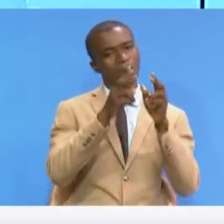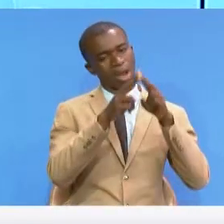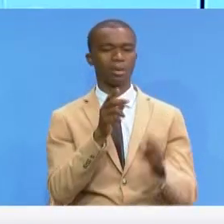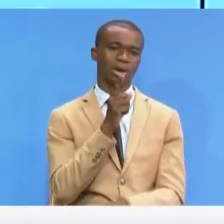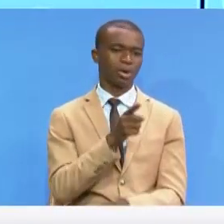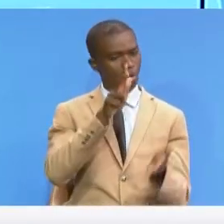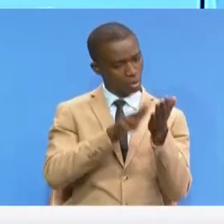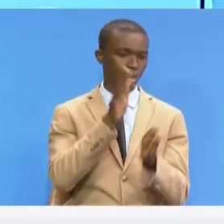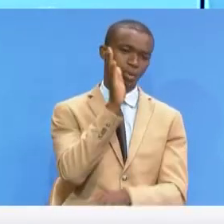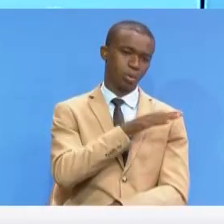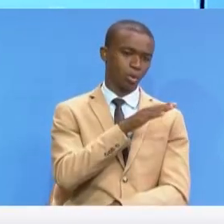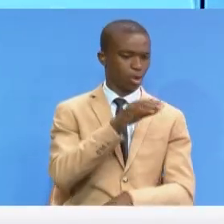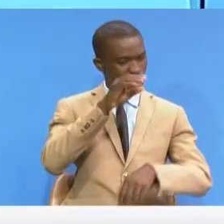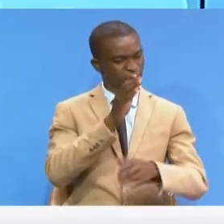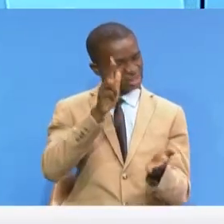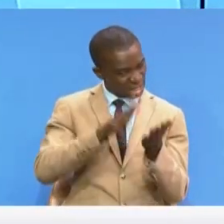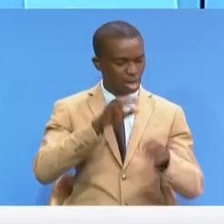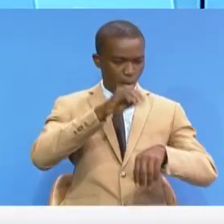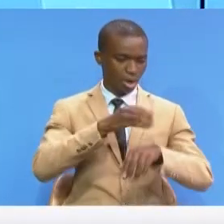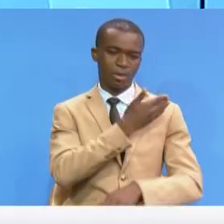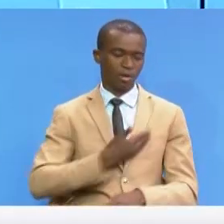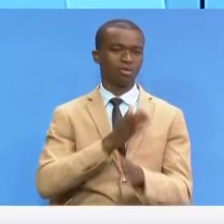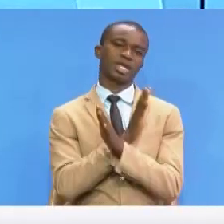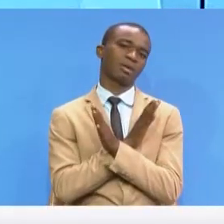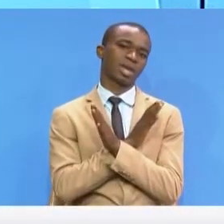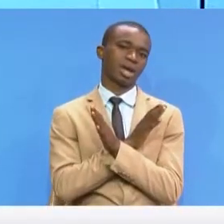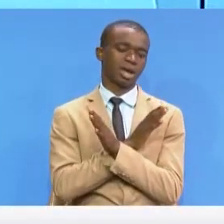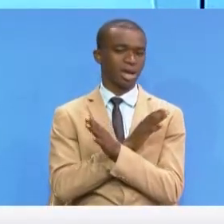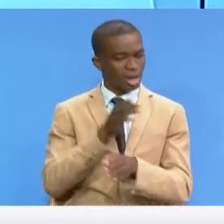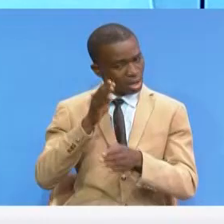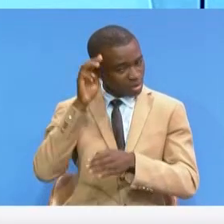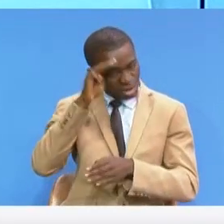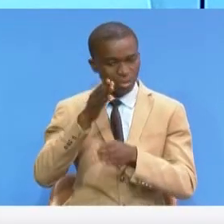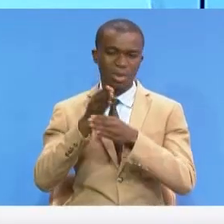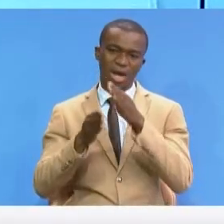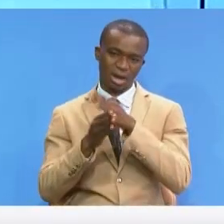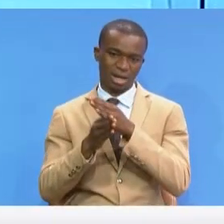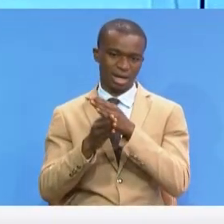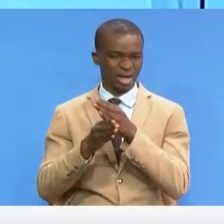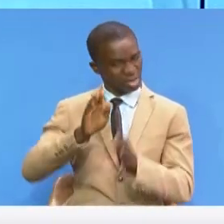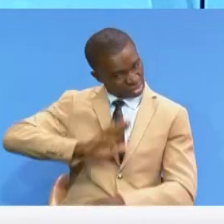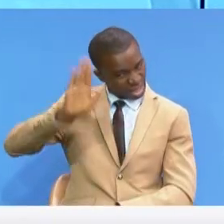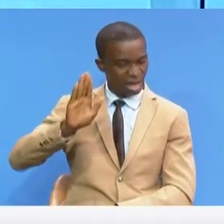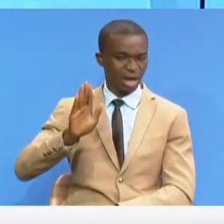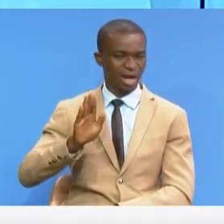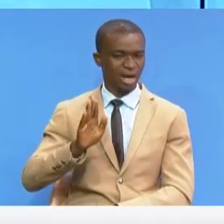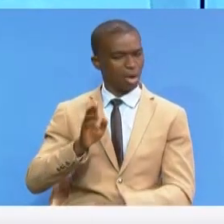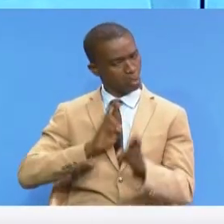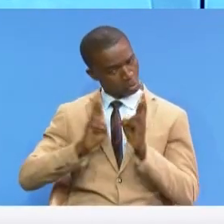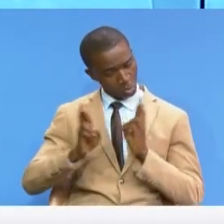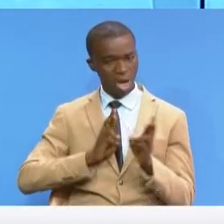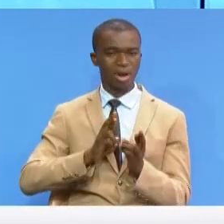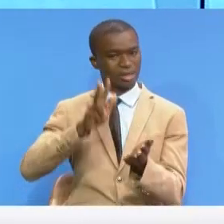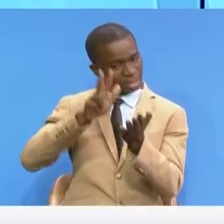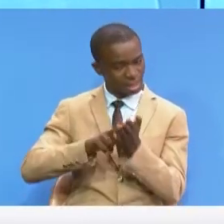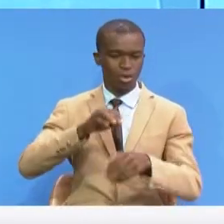Charles Milupi, signing on behalf of Zambia, while Minister of Infrastructure, Jimmy Gasore, signed on behalf of